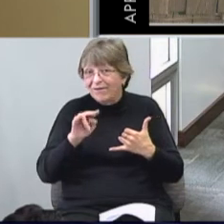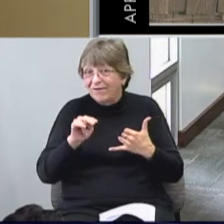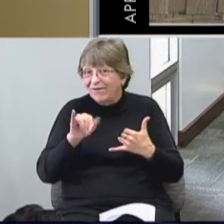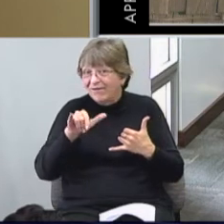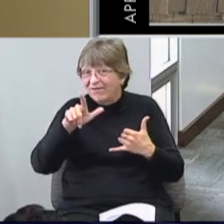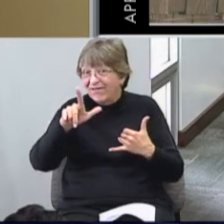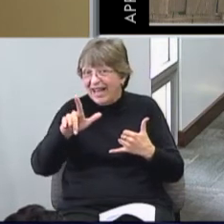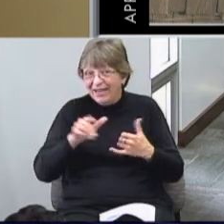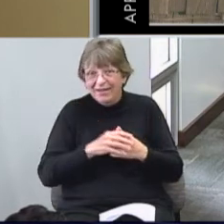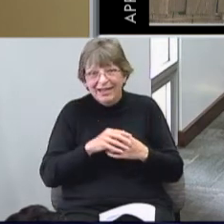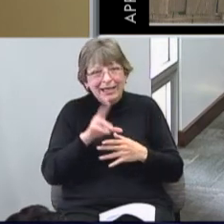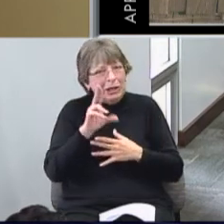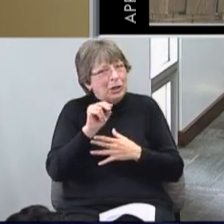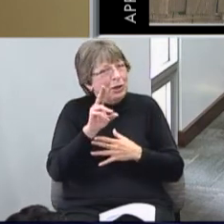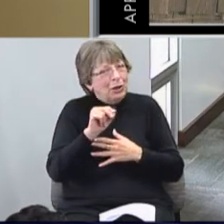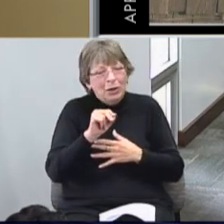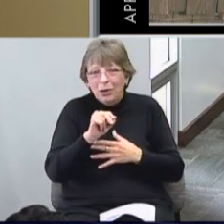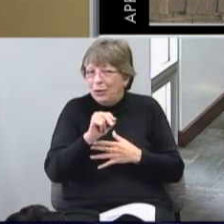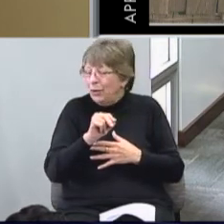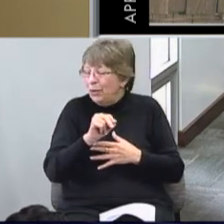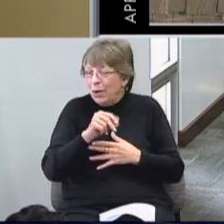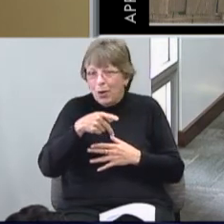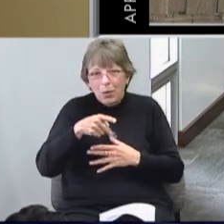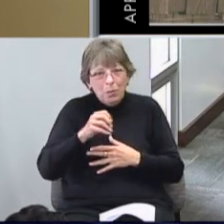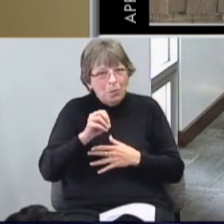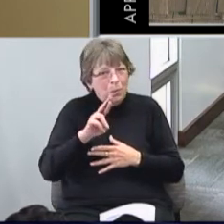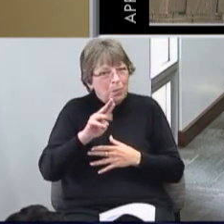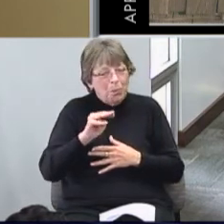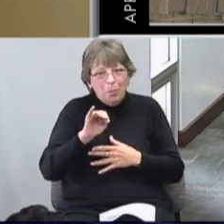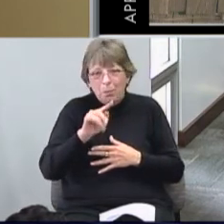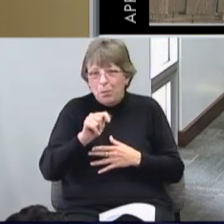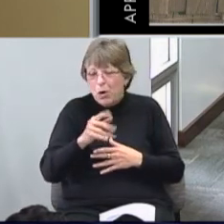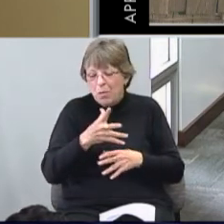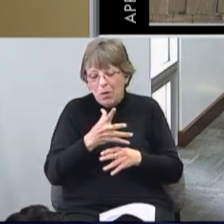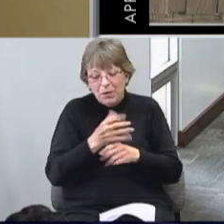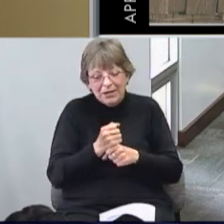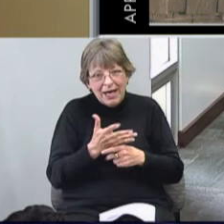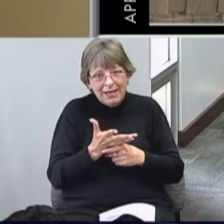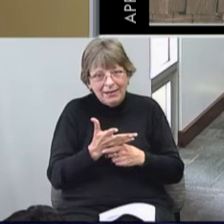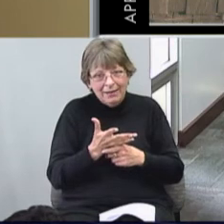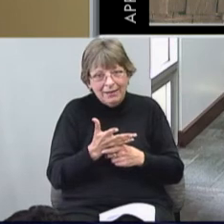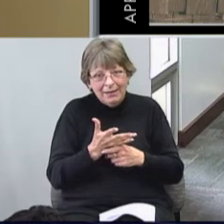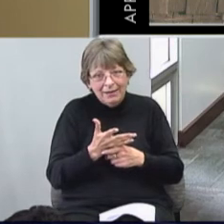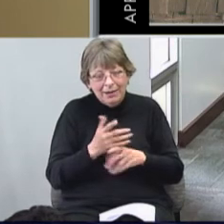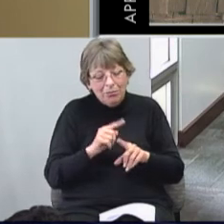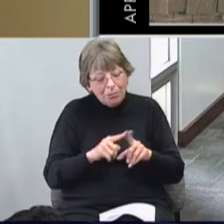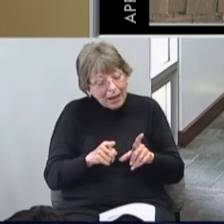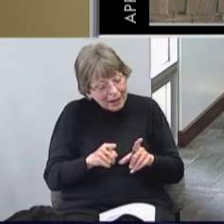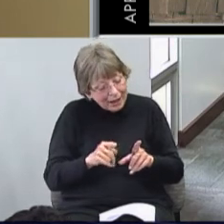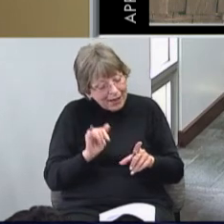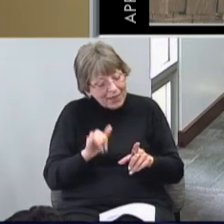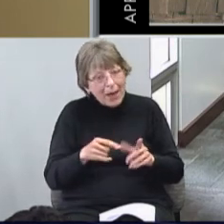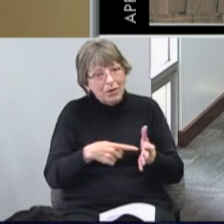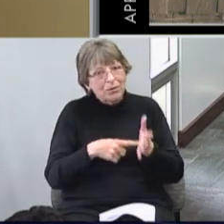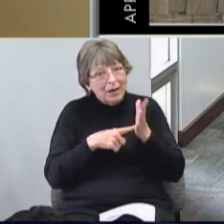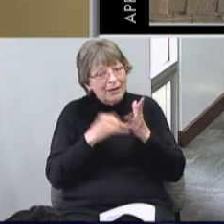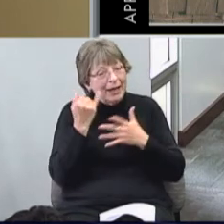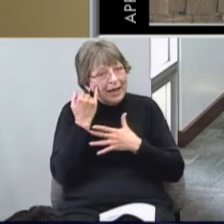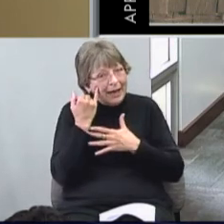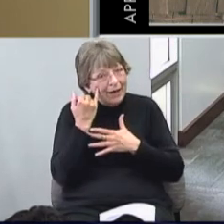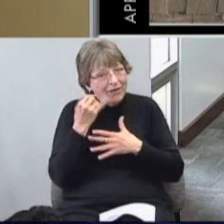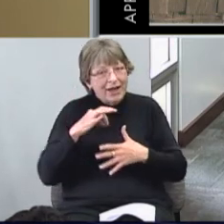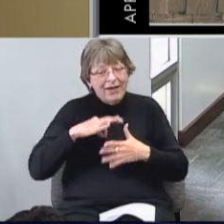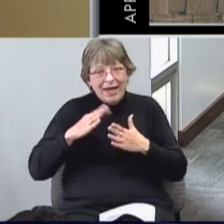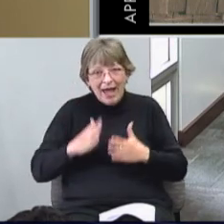and no permit was obtained prior to doing that replacement. A permit is required. Had the applicant come